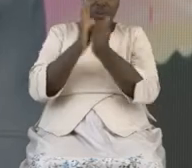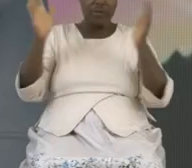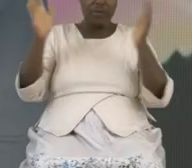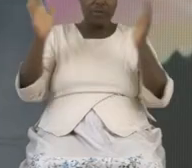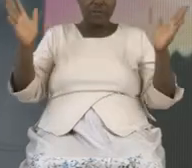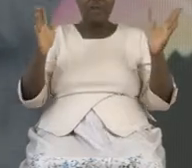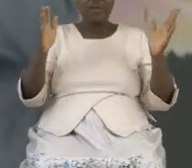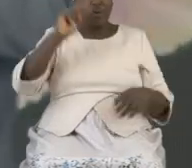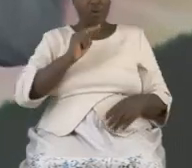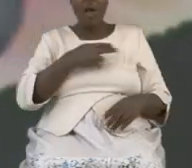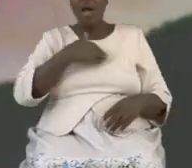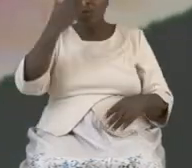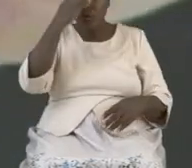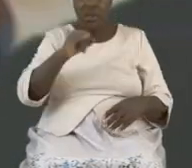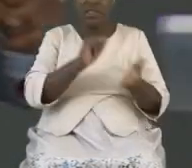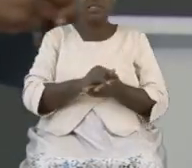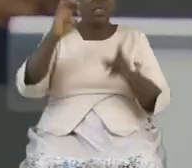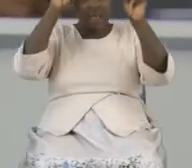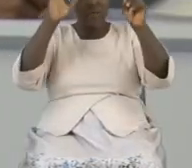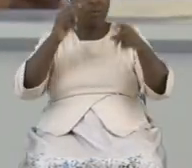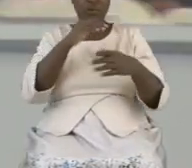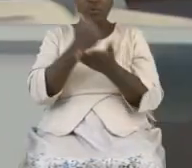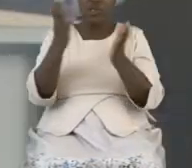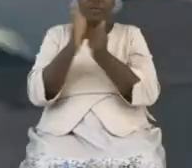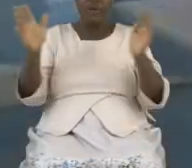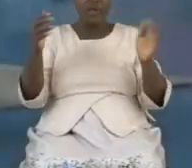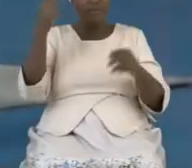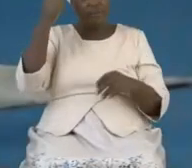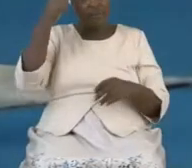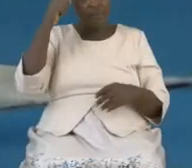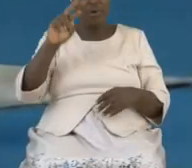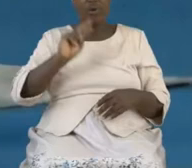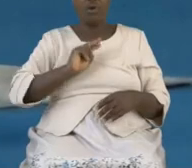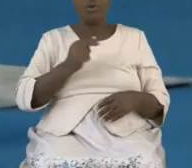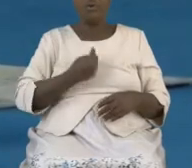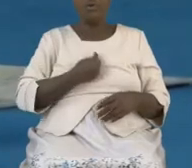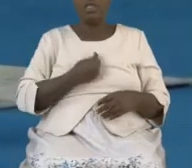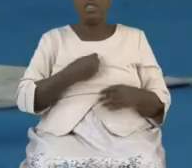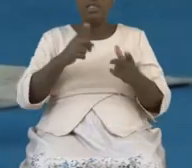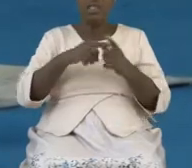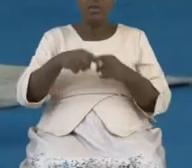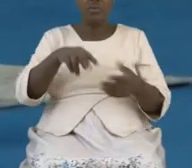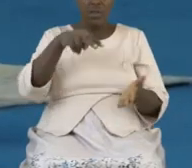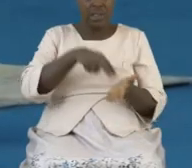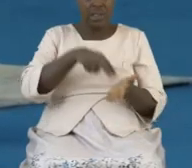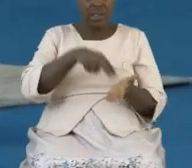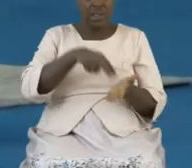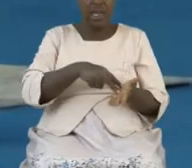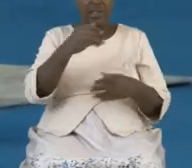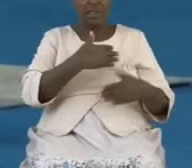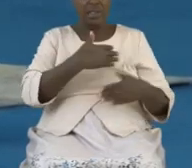he was crucified with us, we stay by his side. We come to his side and